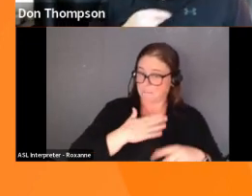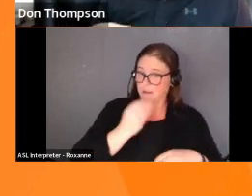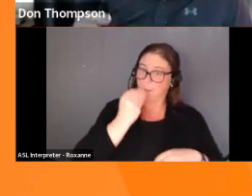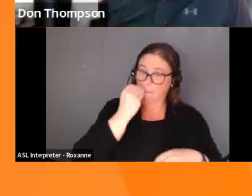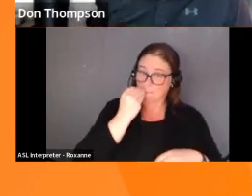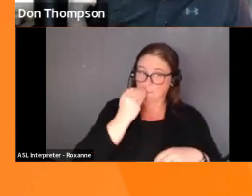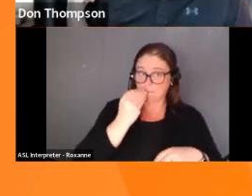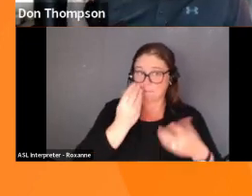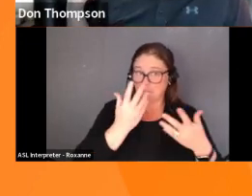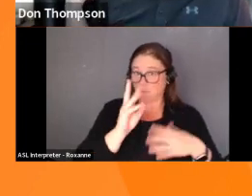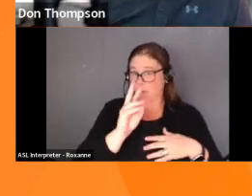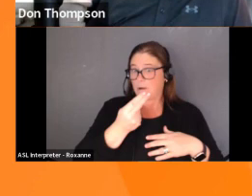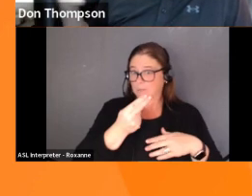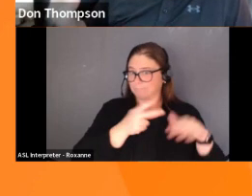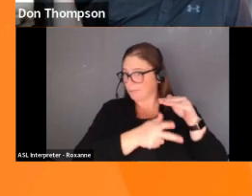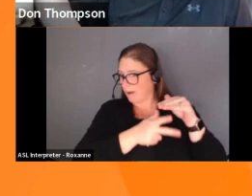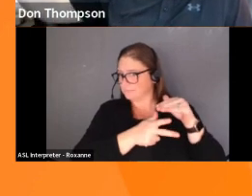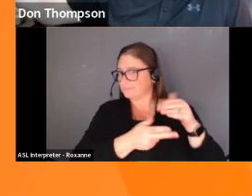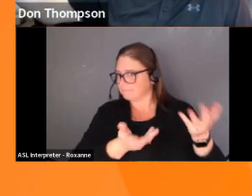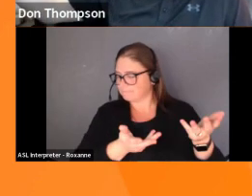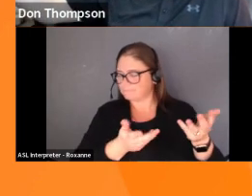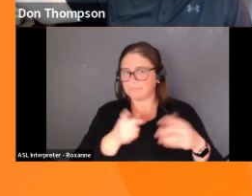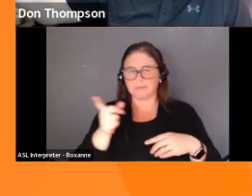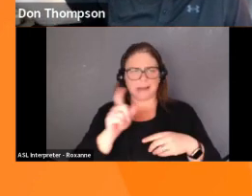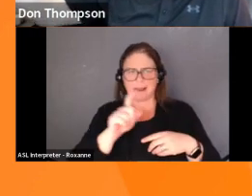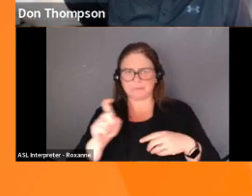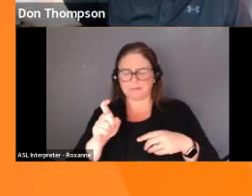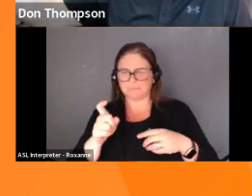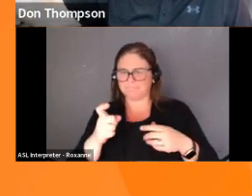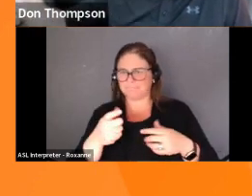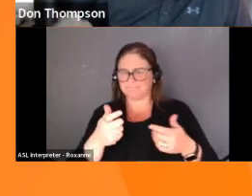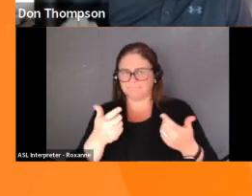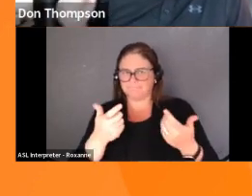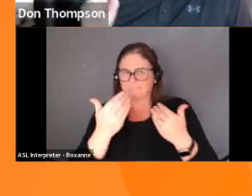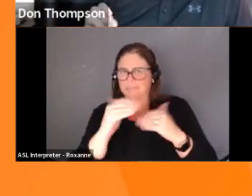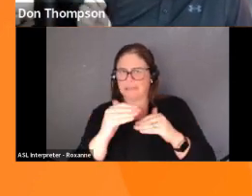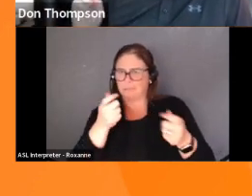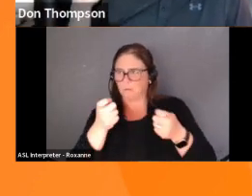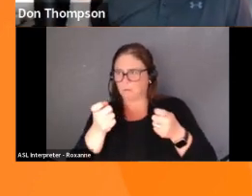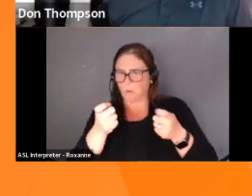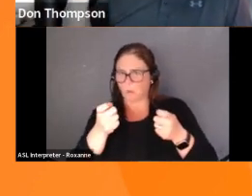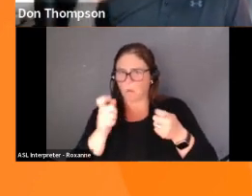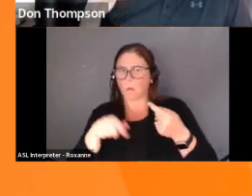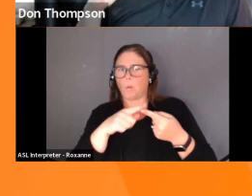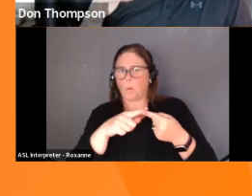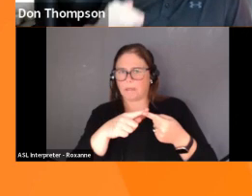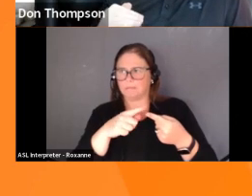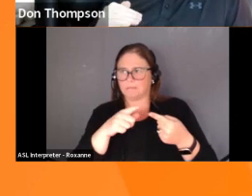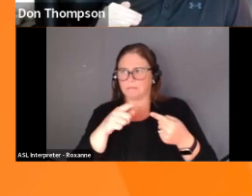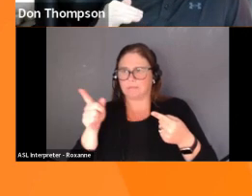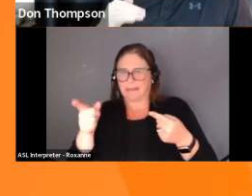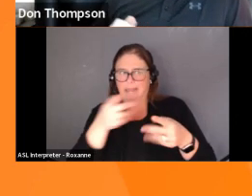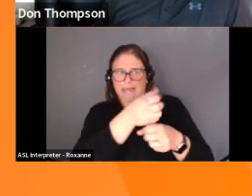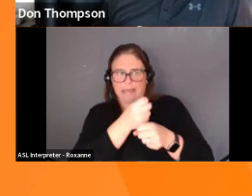warehouse/garage, then Amazon cannot control when they will receive that product. And so they give me less of the